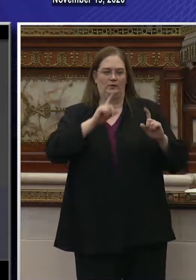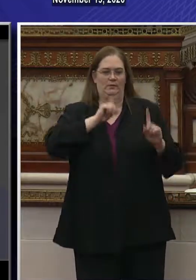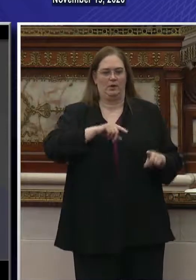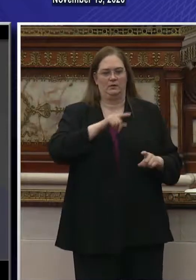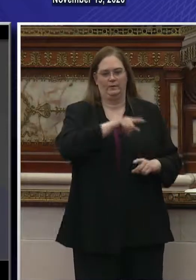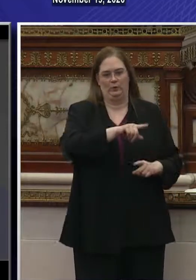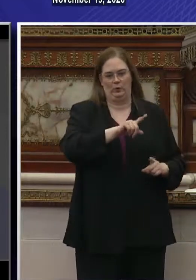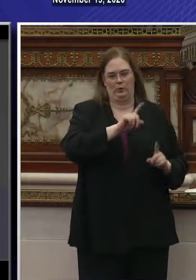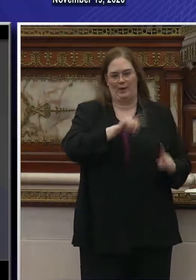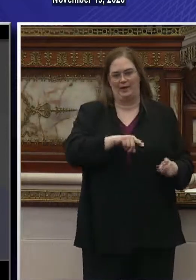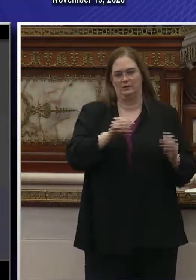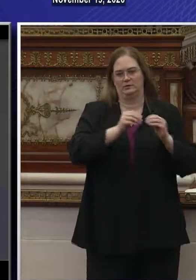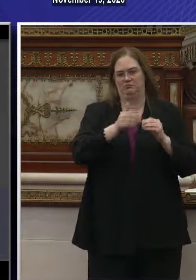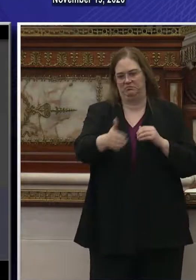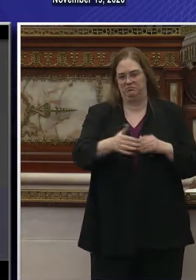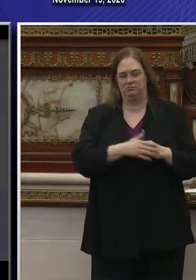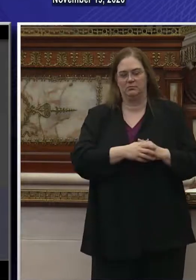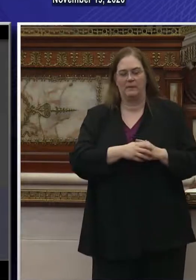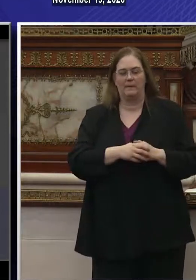can.